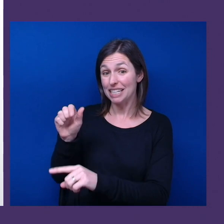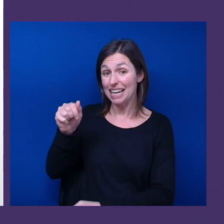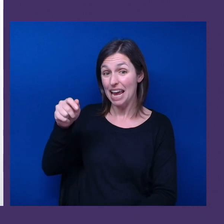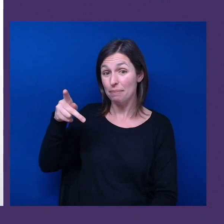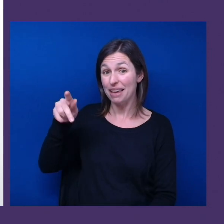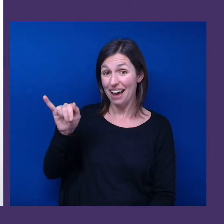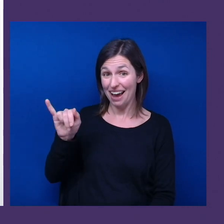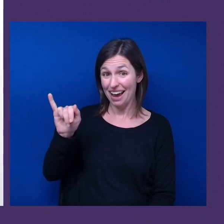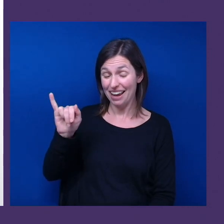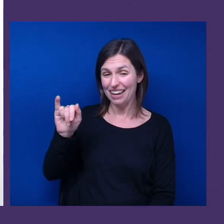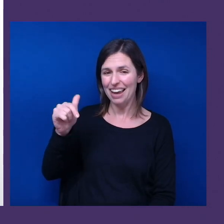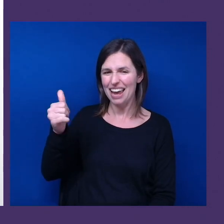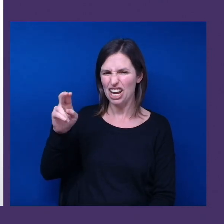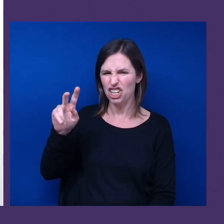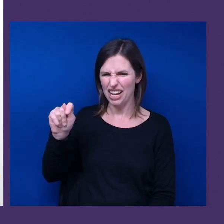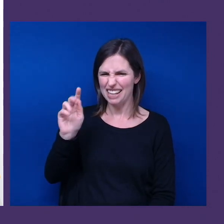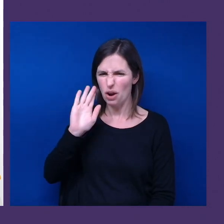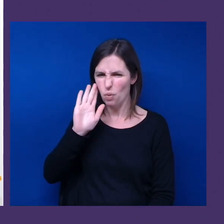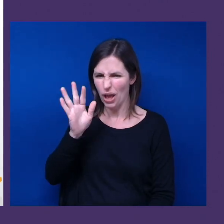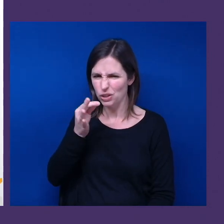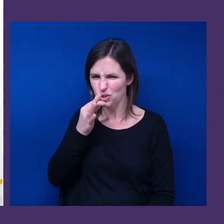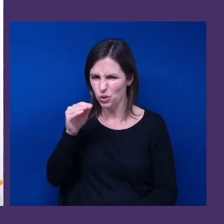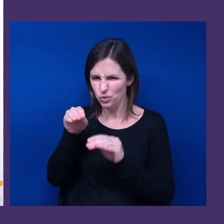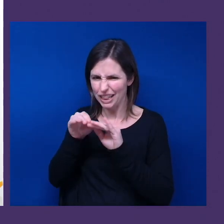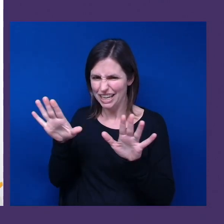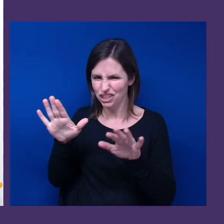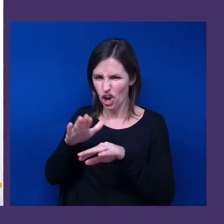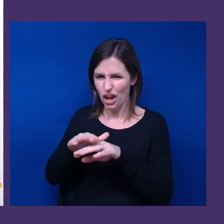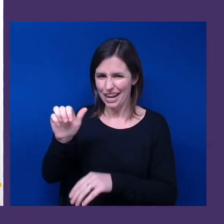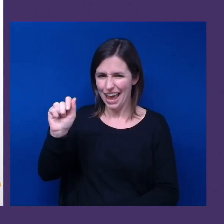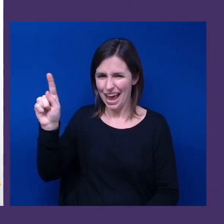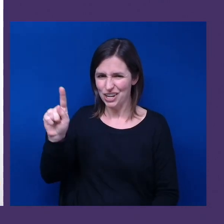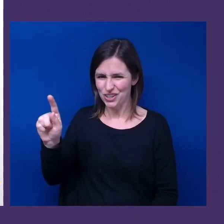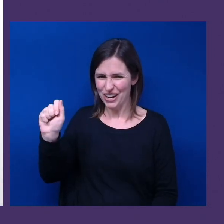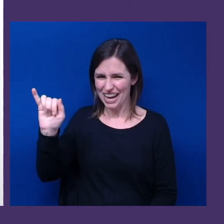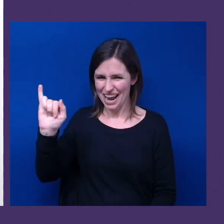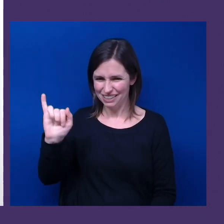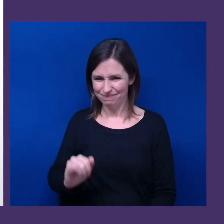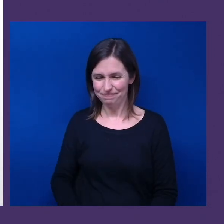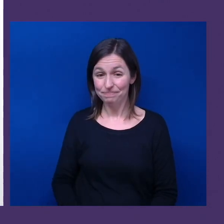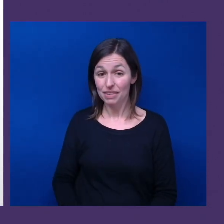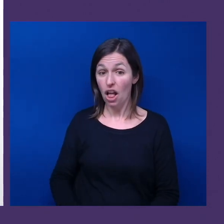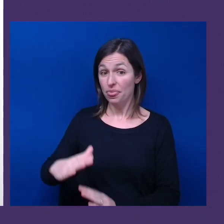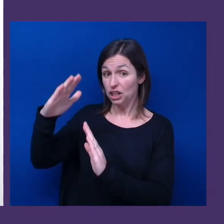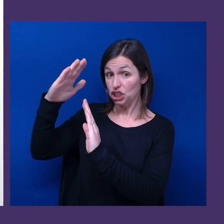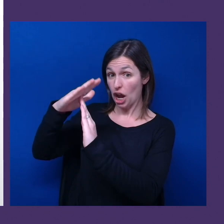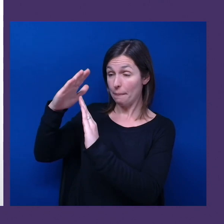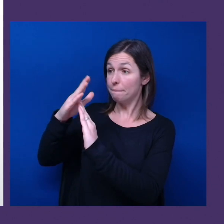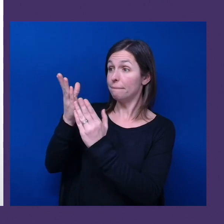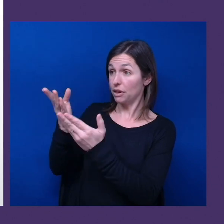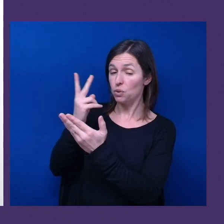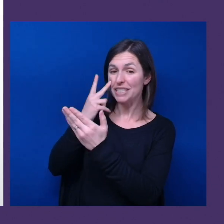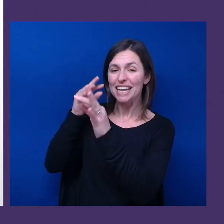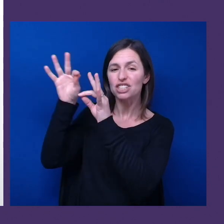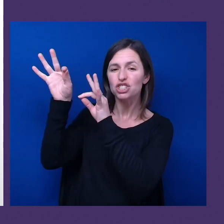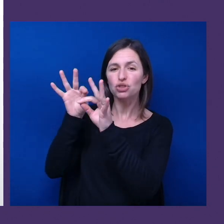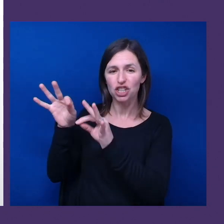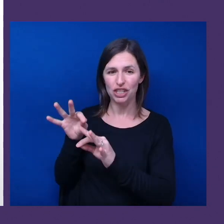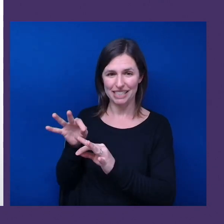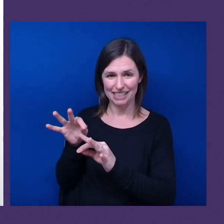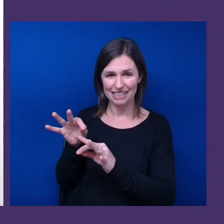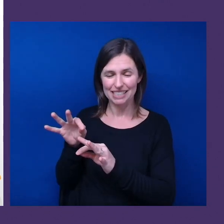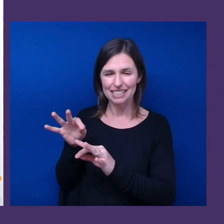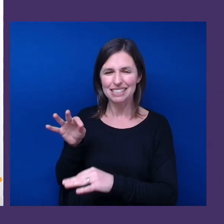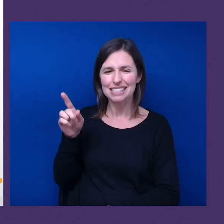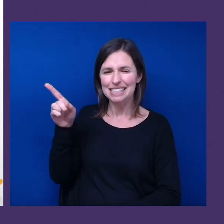Azure OpenAI. At the top, I've given it some instructions. These instructions are telling it to do some grunt work